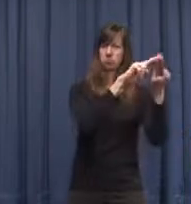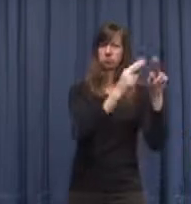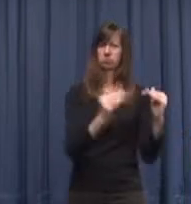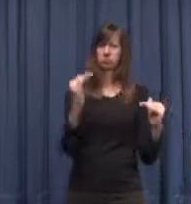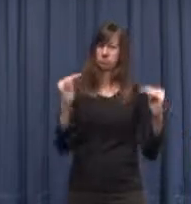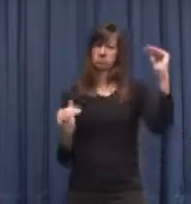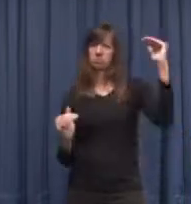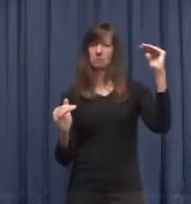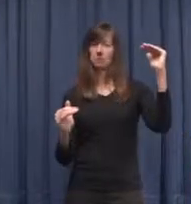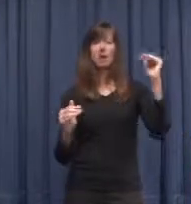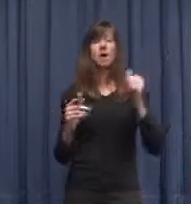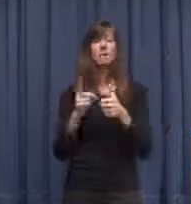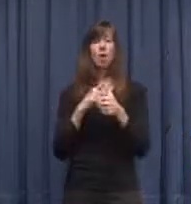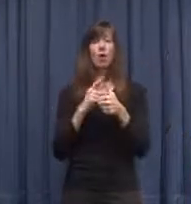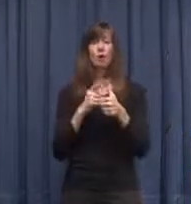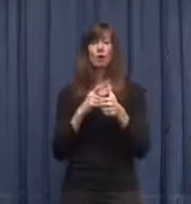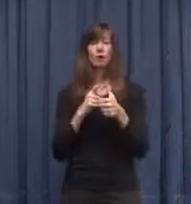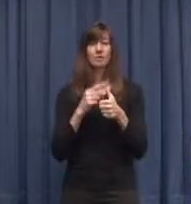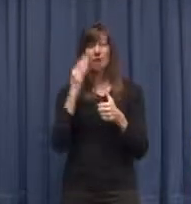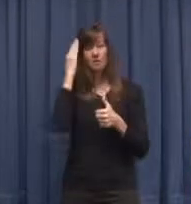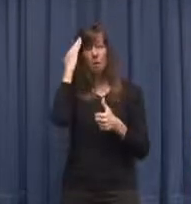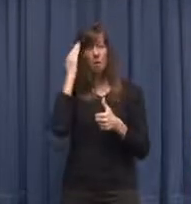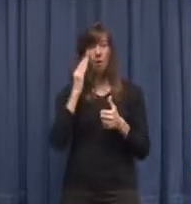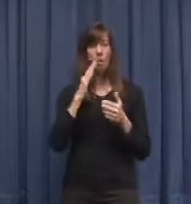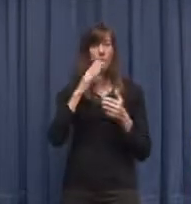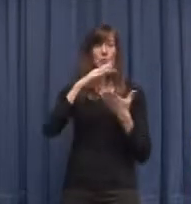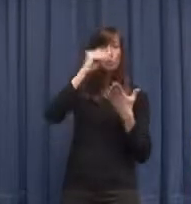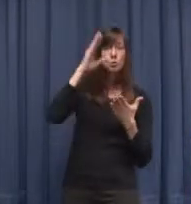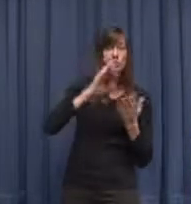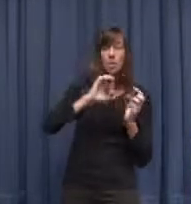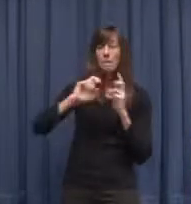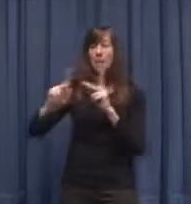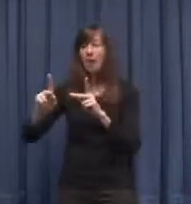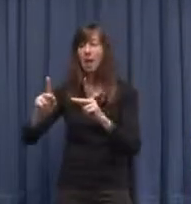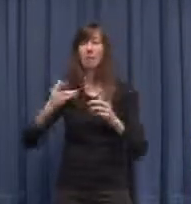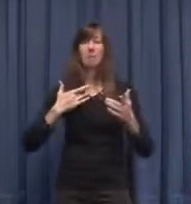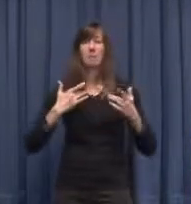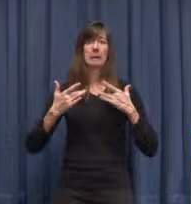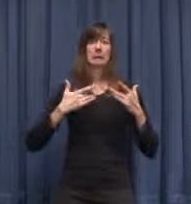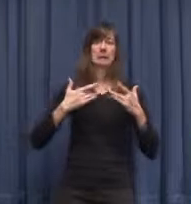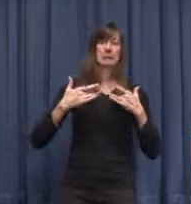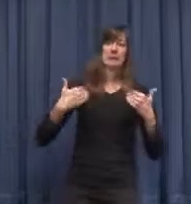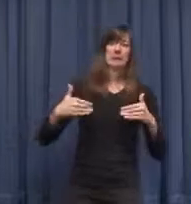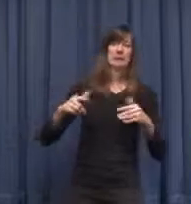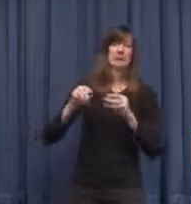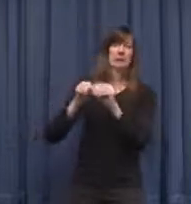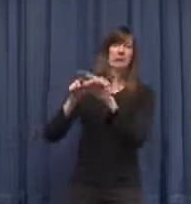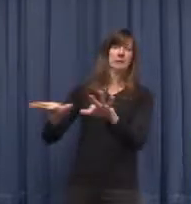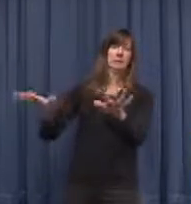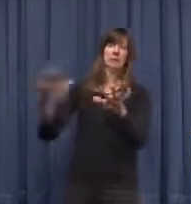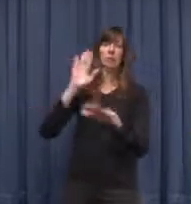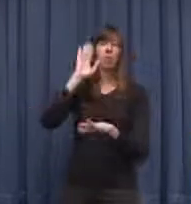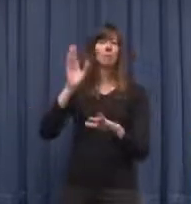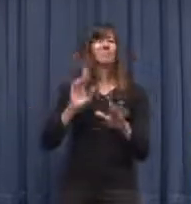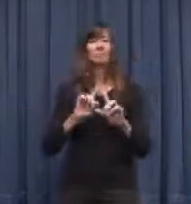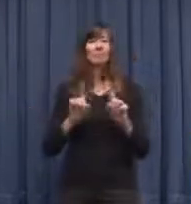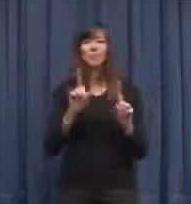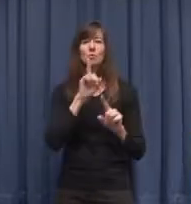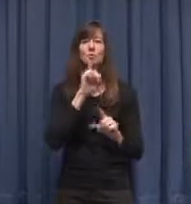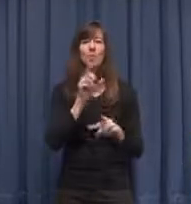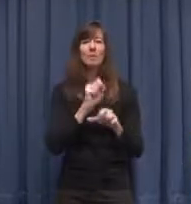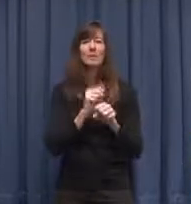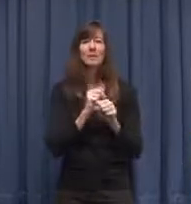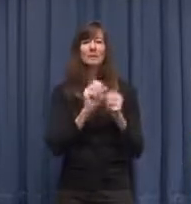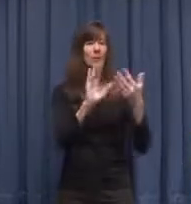be a vector to spread it out, but in fact what we've seen is that the community has been coming, the cases from the community have been coming in